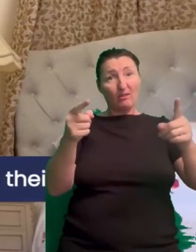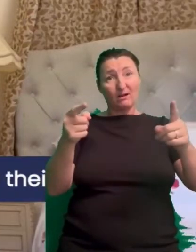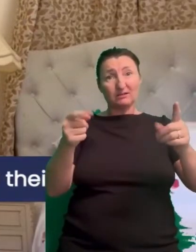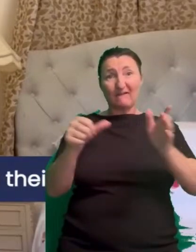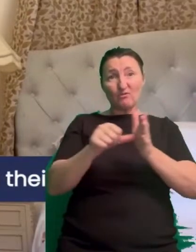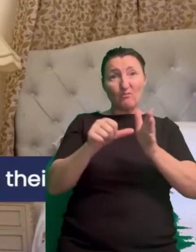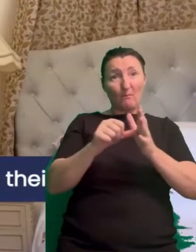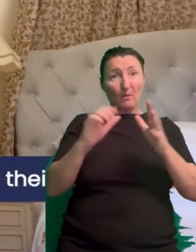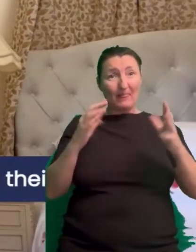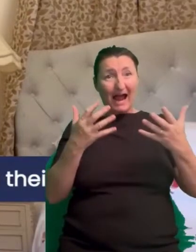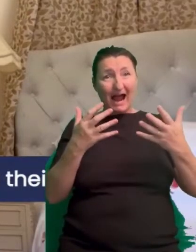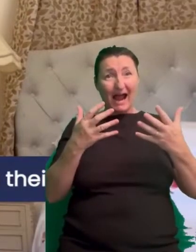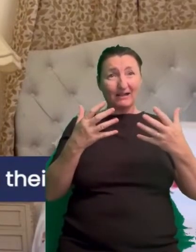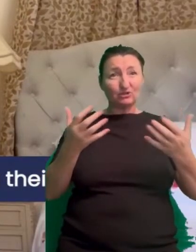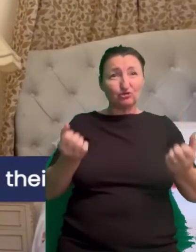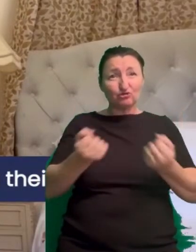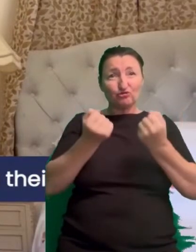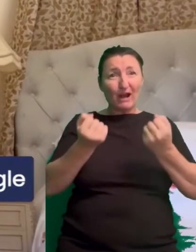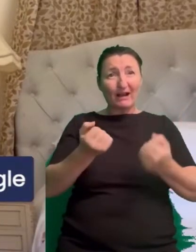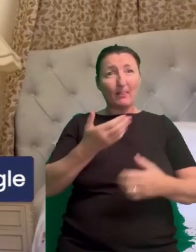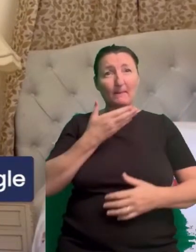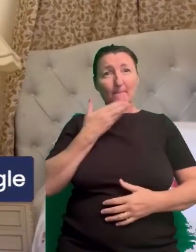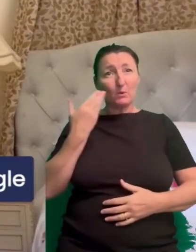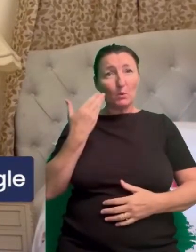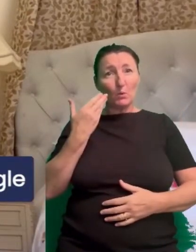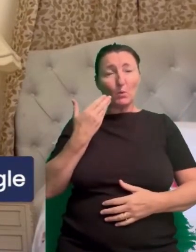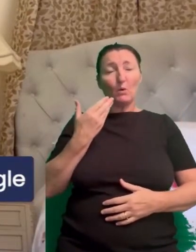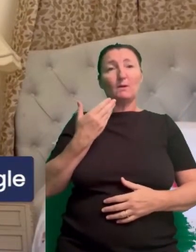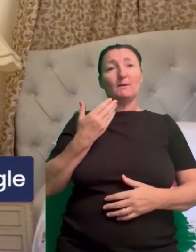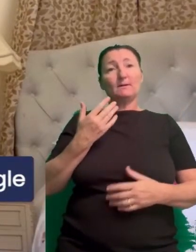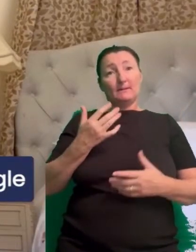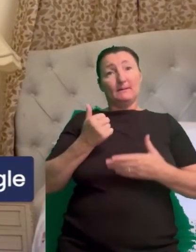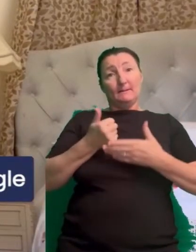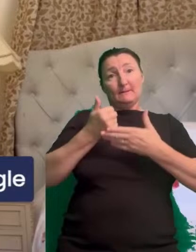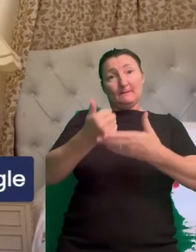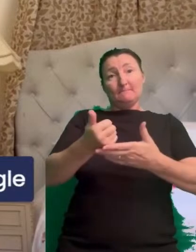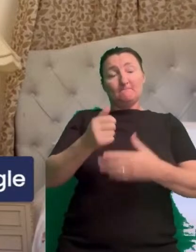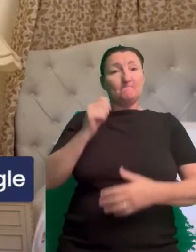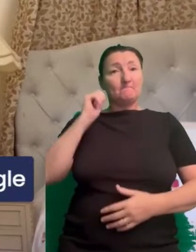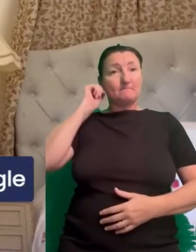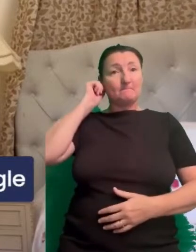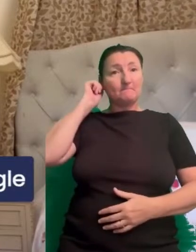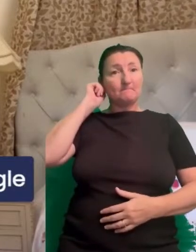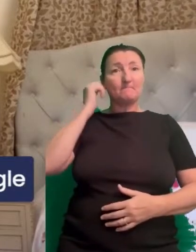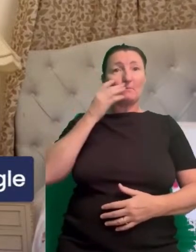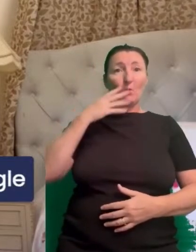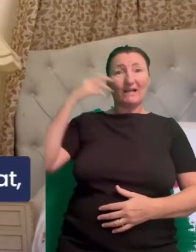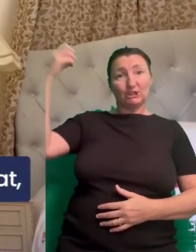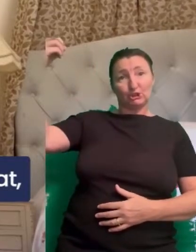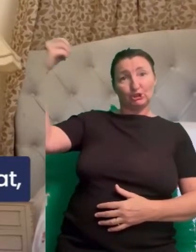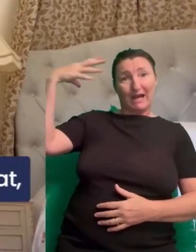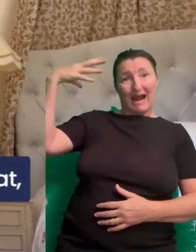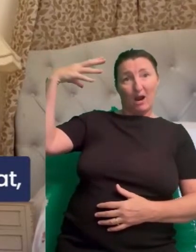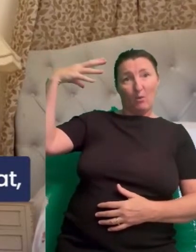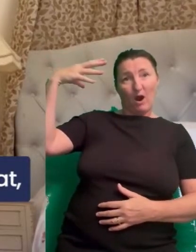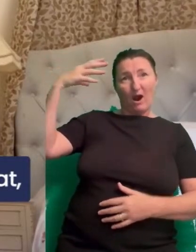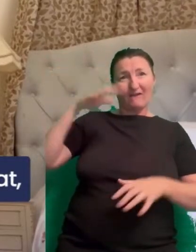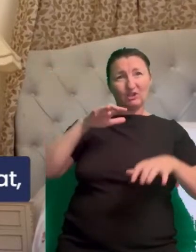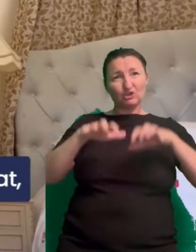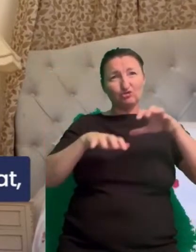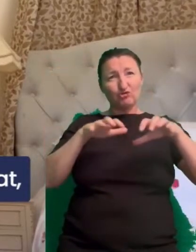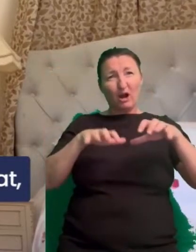struggle with dexterity or strength in their hands and their fingers, is when I'm having a shower, I really struggle to pick up